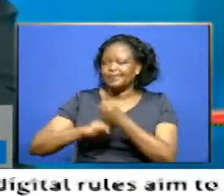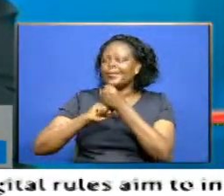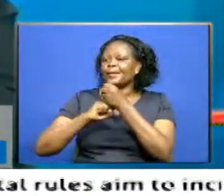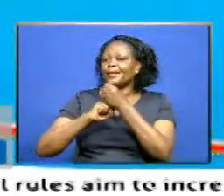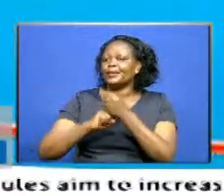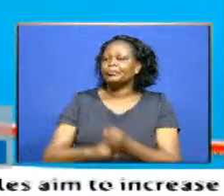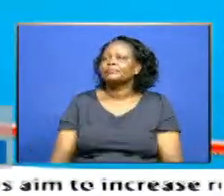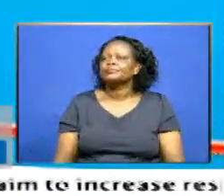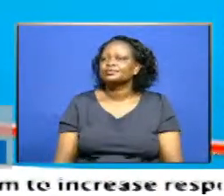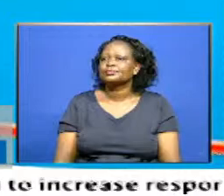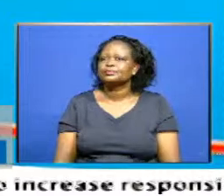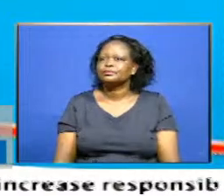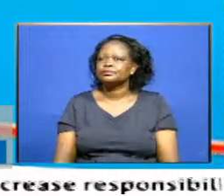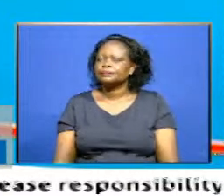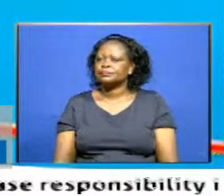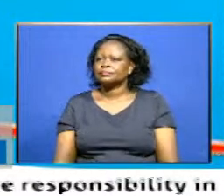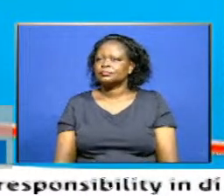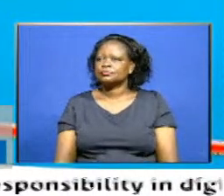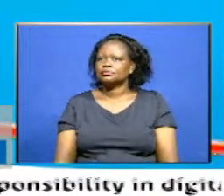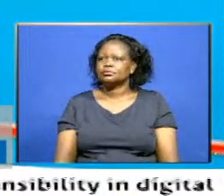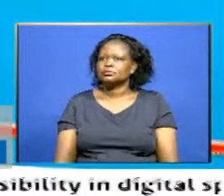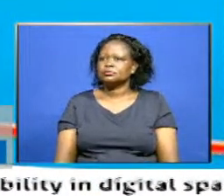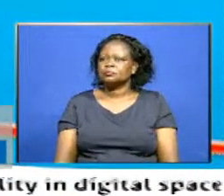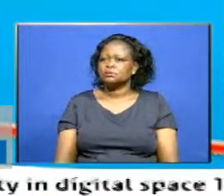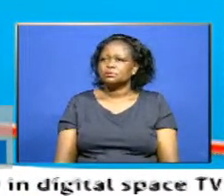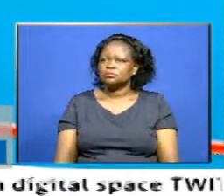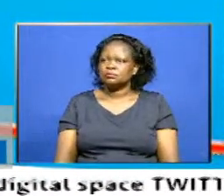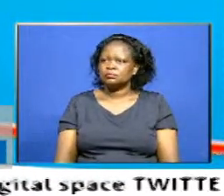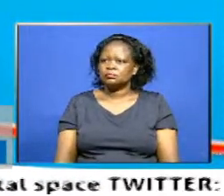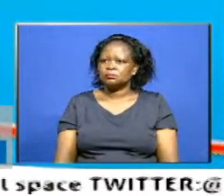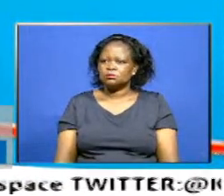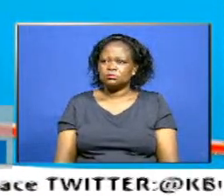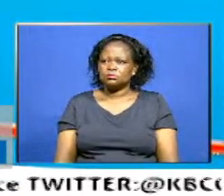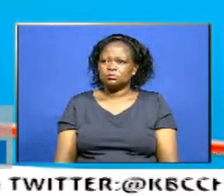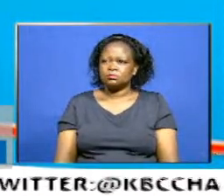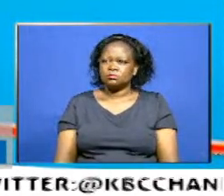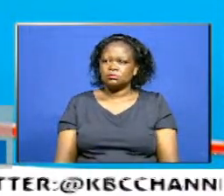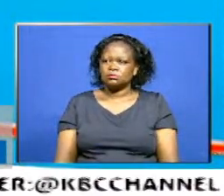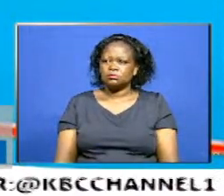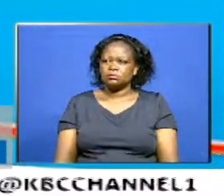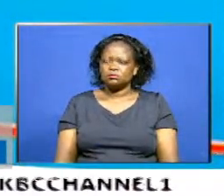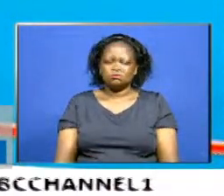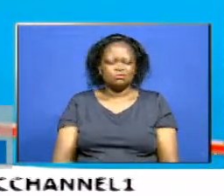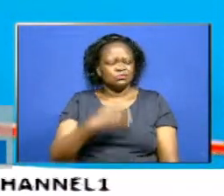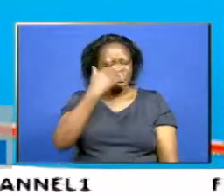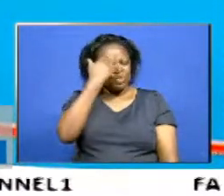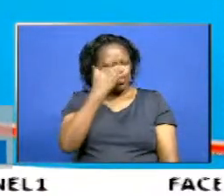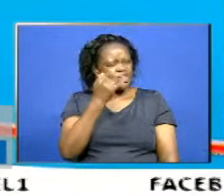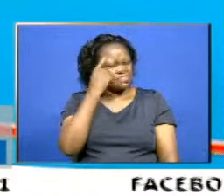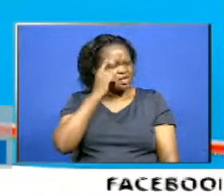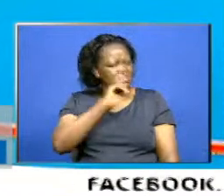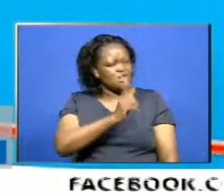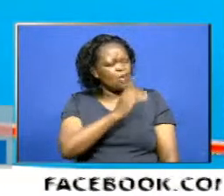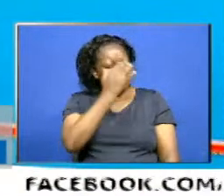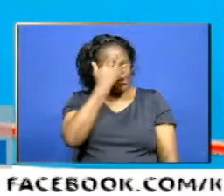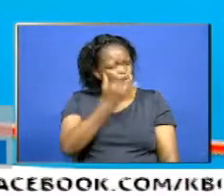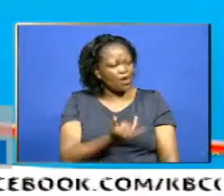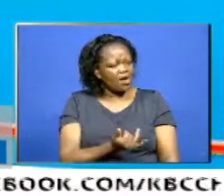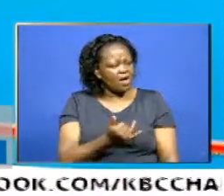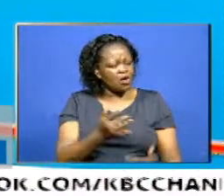Mm-hmm. And I mean, one may want to find out, why did you pick on Nairobi, for example? Bearing in mind